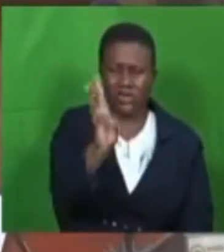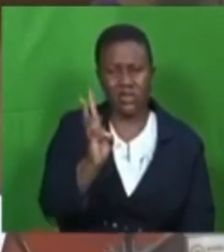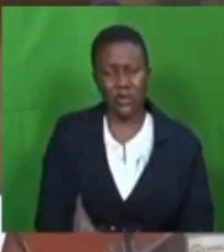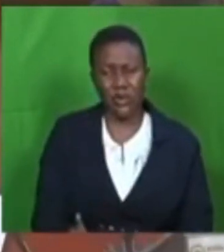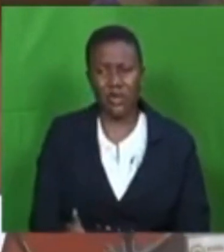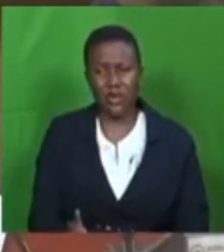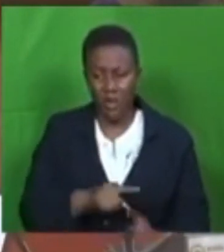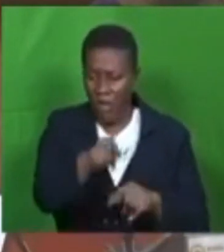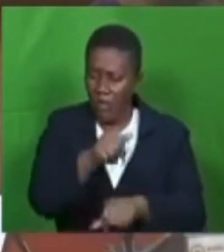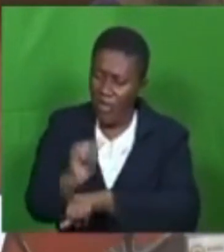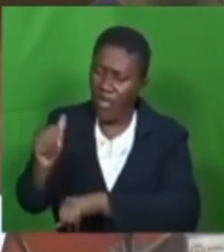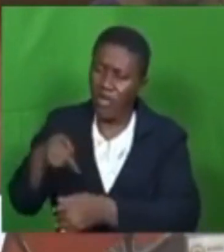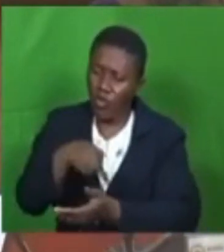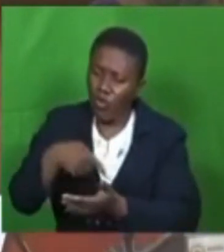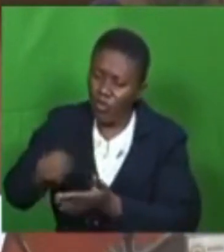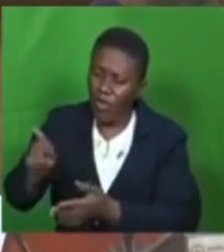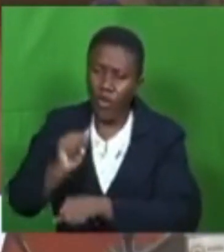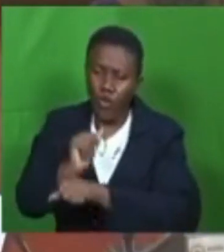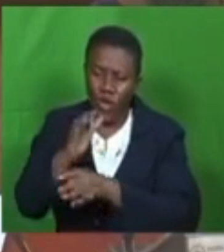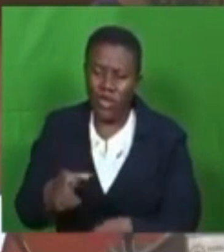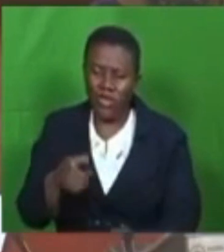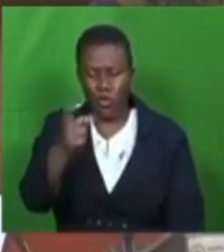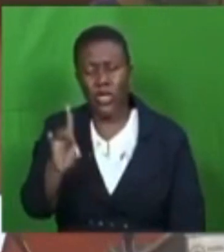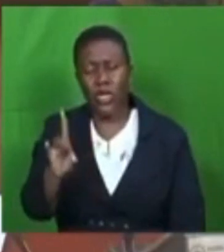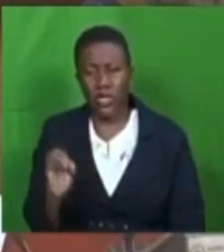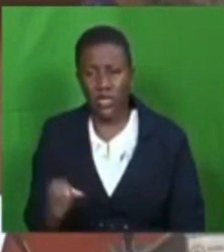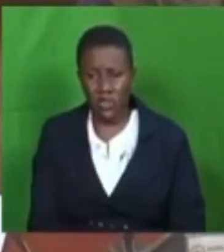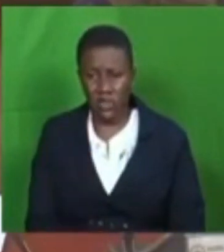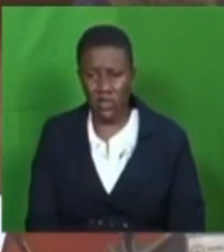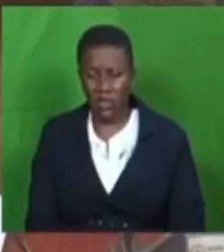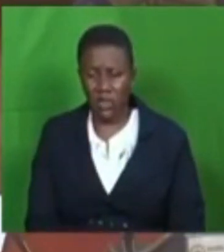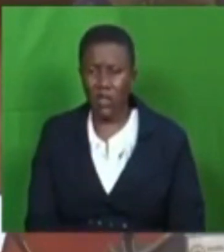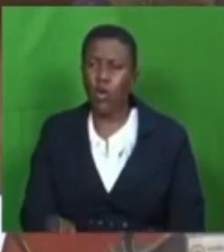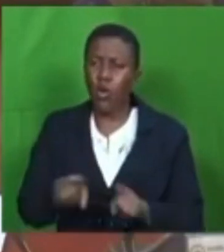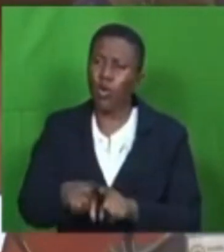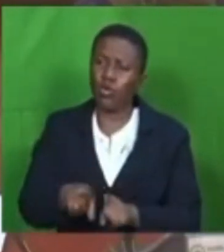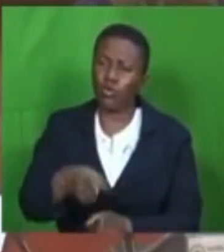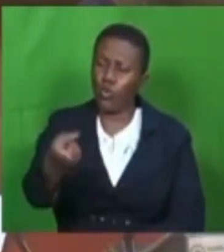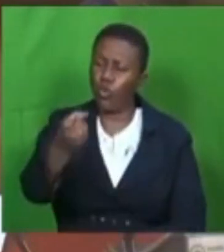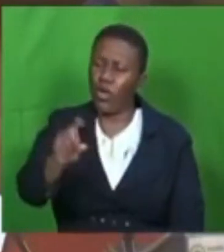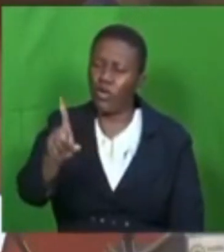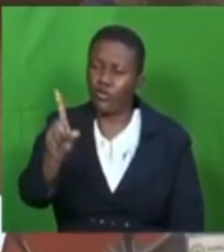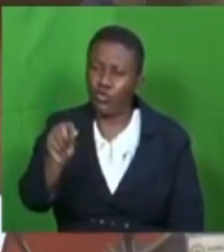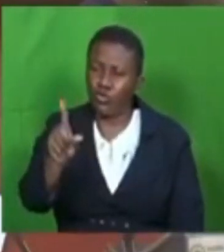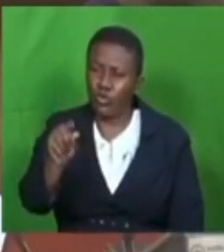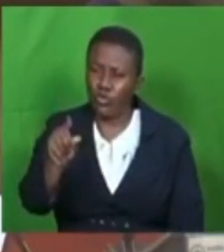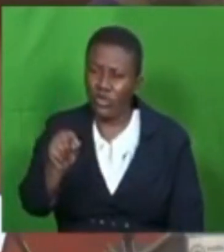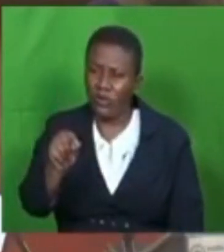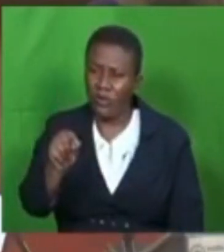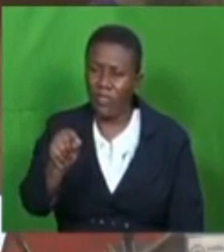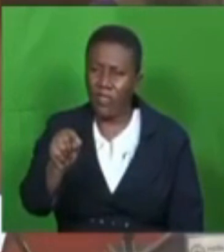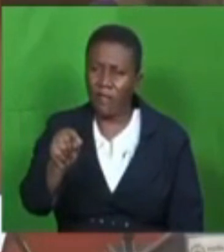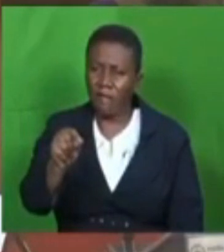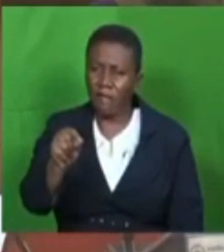Mr. Speaker, not only that, 120 cedis is appropriated by the